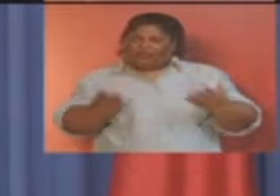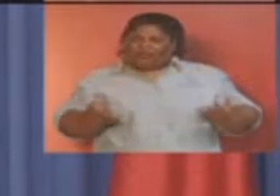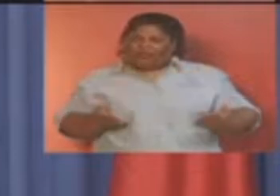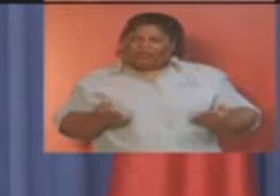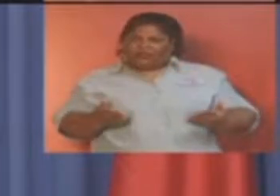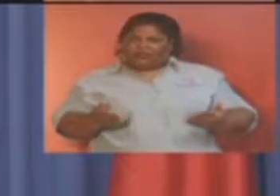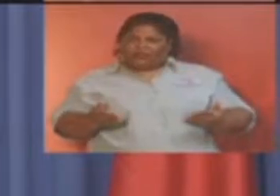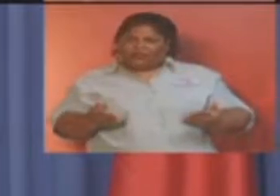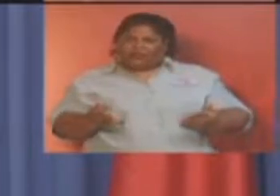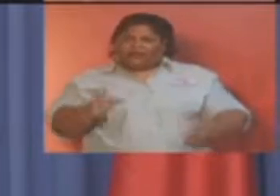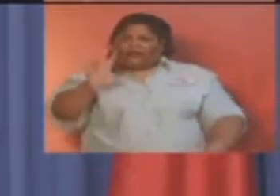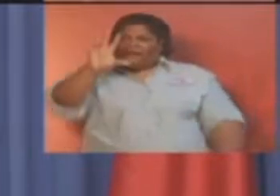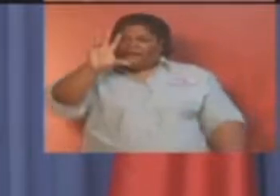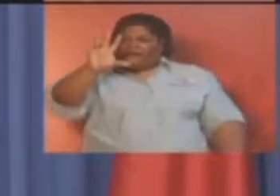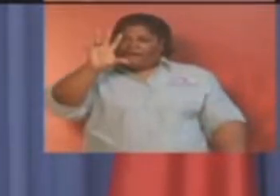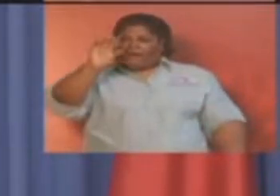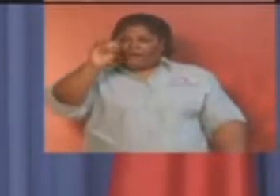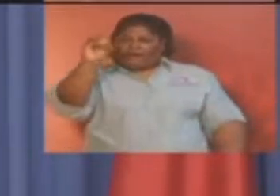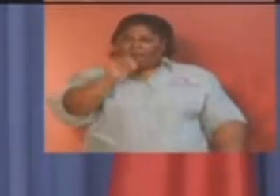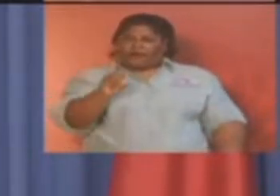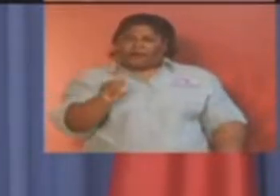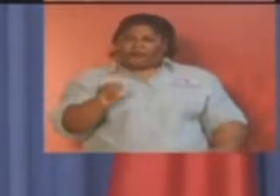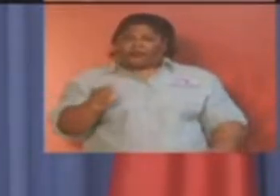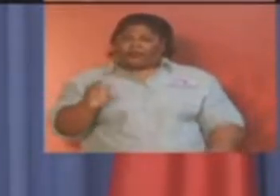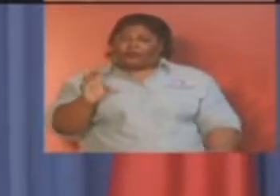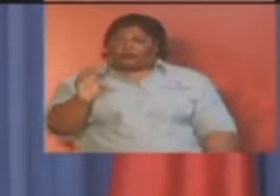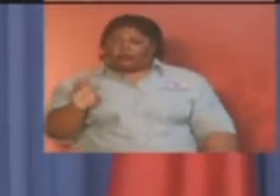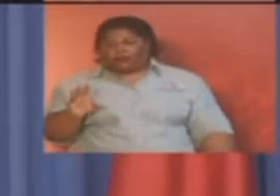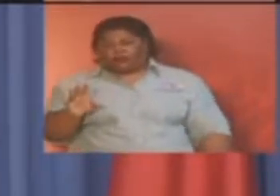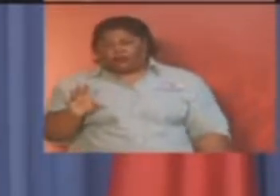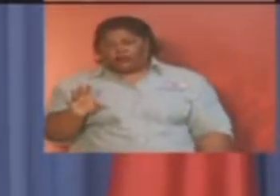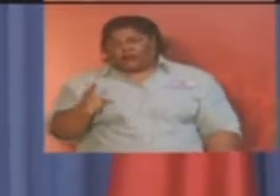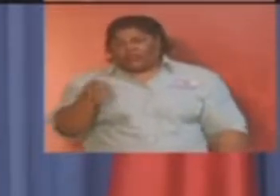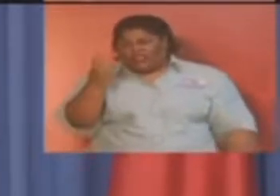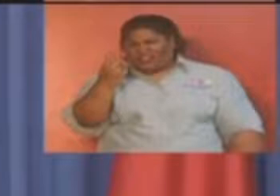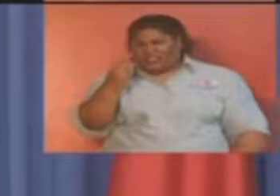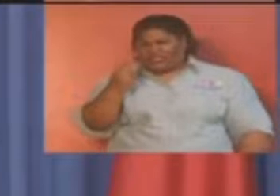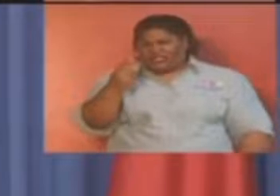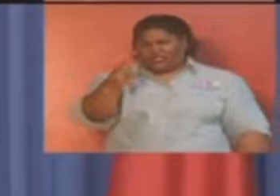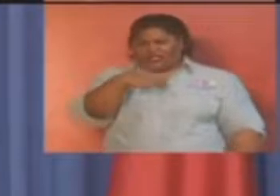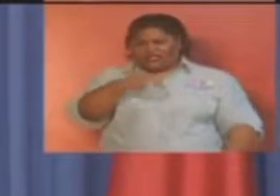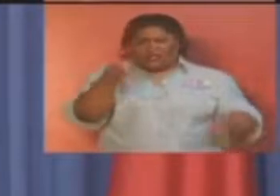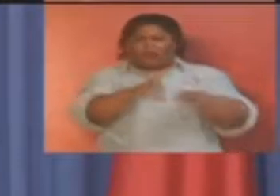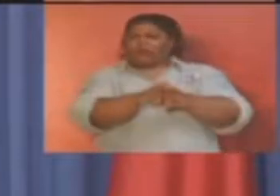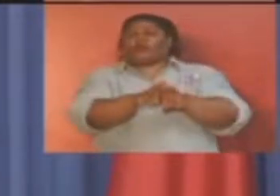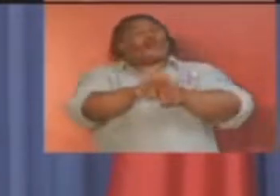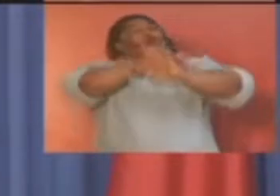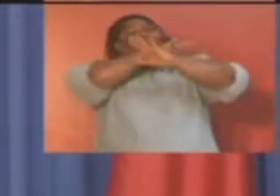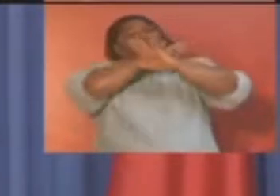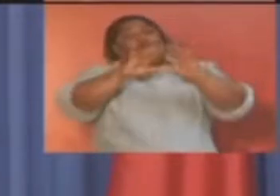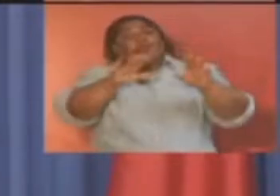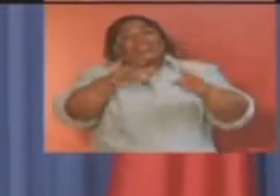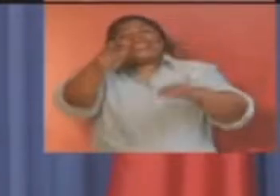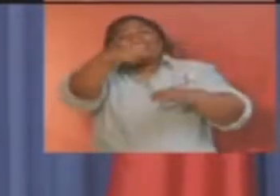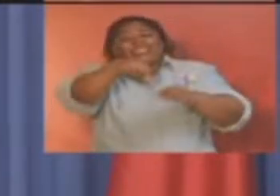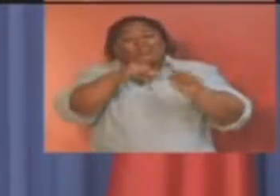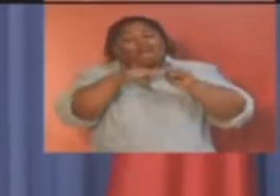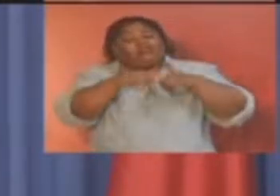at a 50% capacity. So they are included. So in retail services, we're allowing that. We're allowing